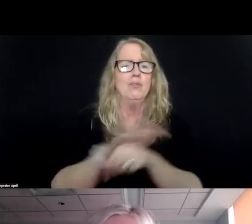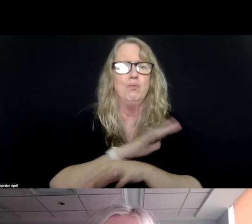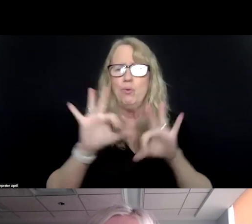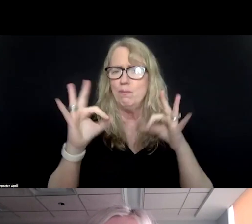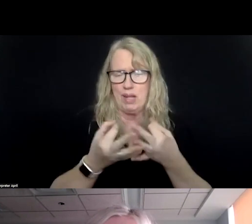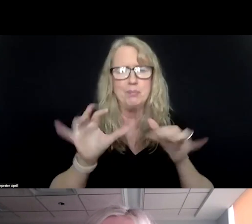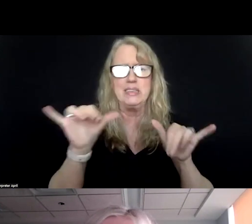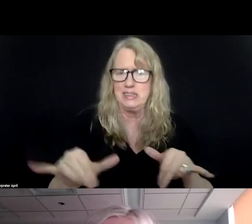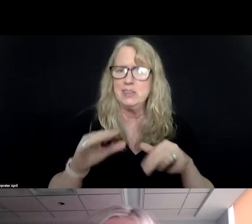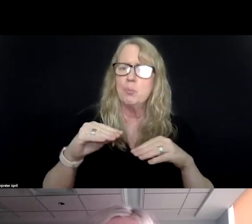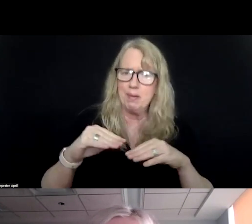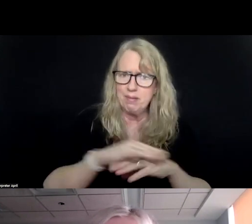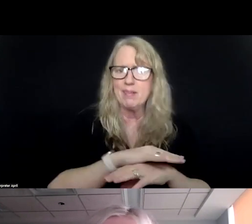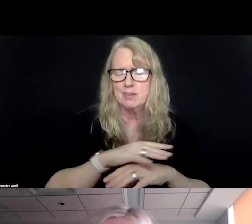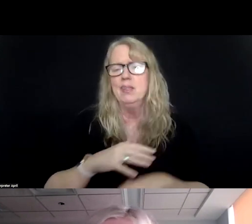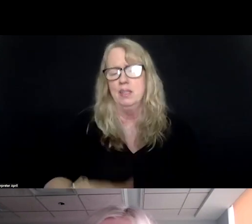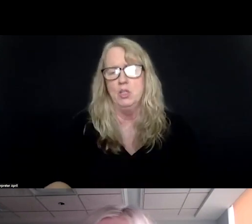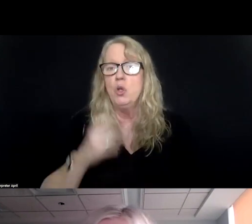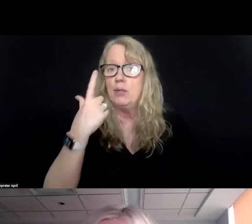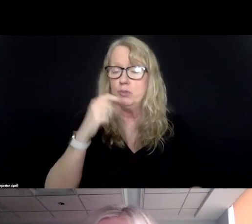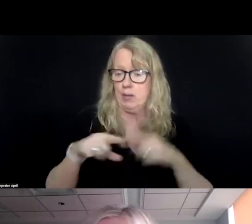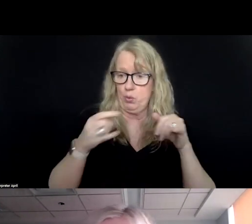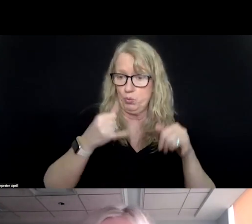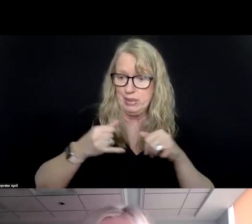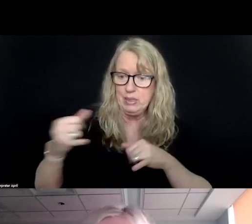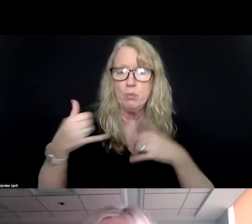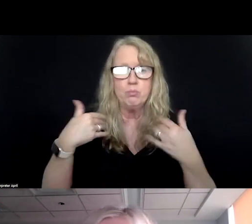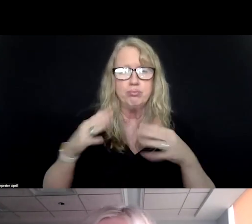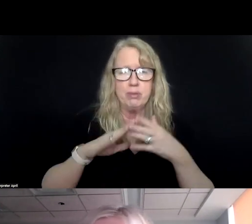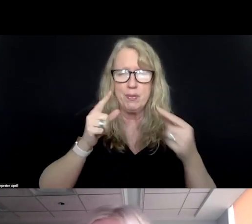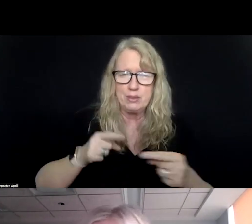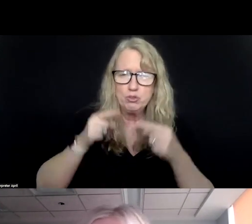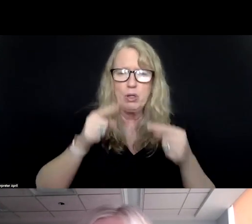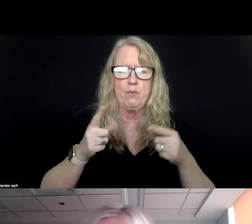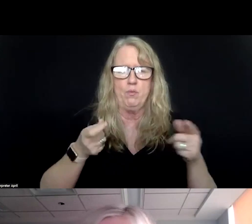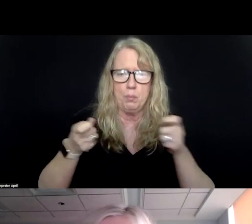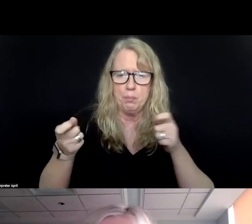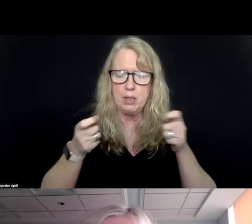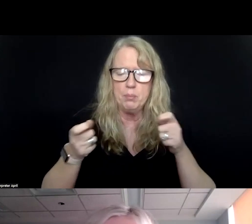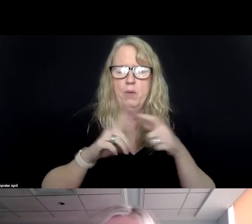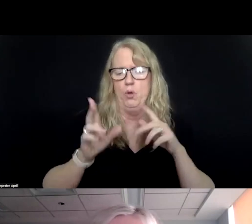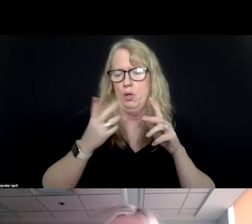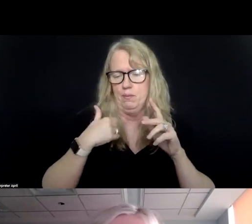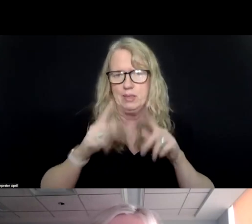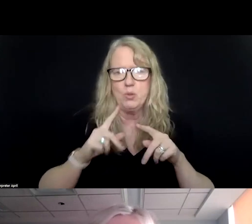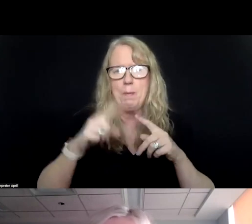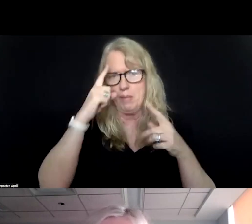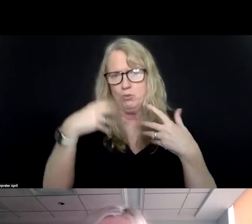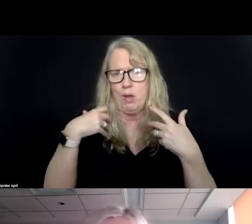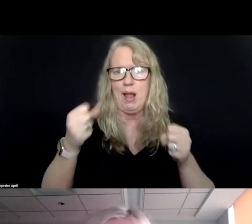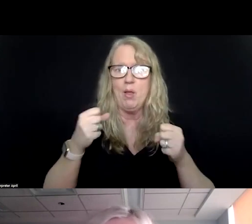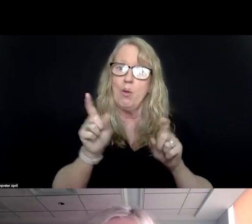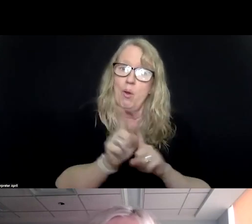system. So individuals who have these daily struggles around managing their physical and mental health also